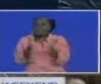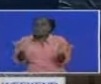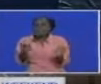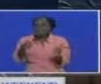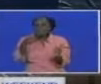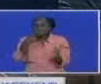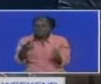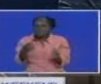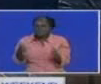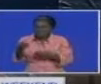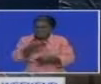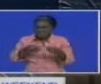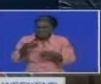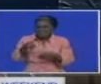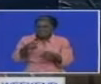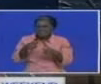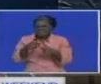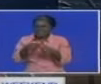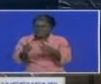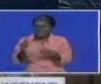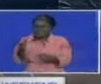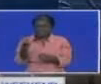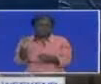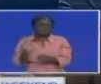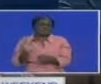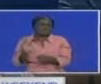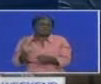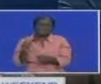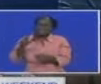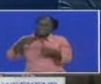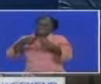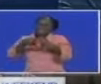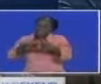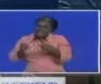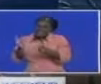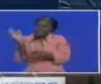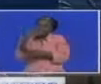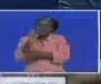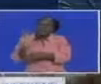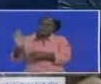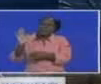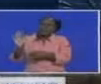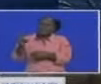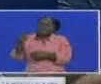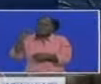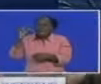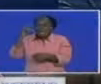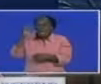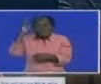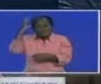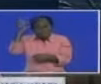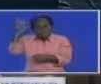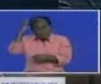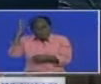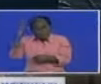not make this discussion as if it started with the Kenyans. It started with the diplomats from... I mean, you saw the German ambassador, you saw the